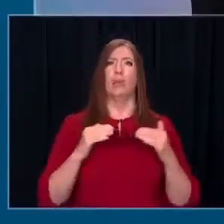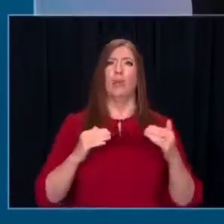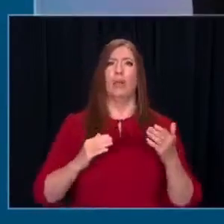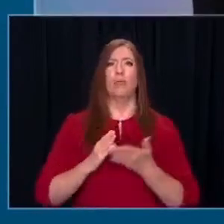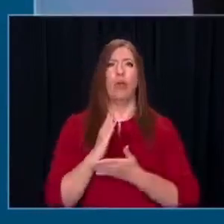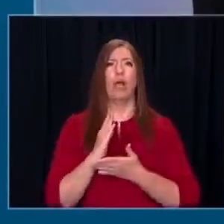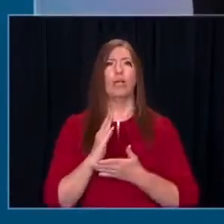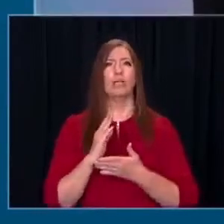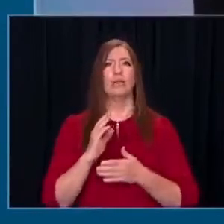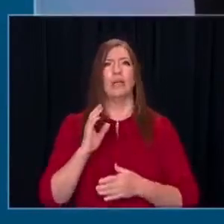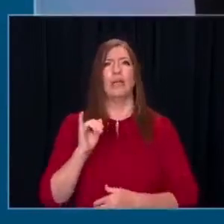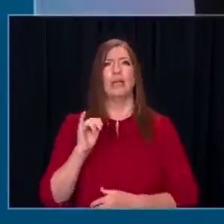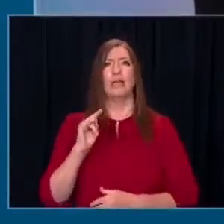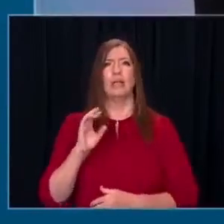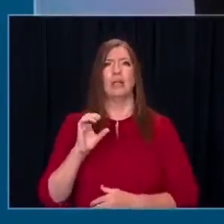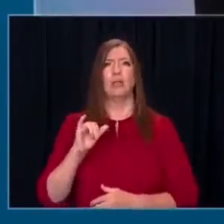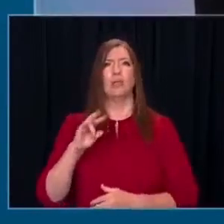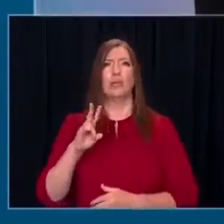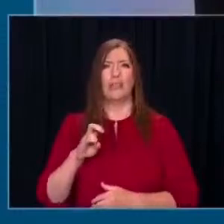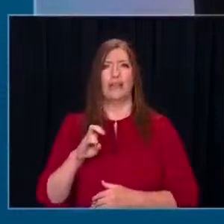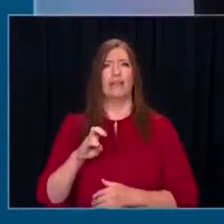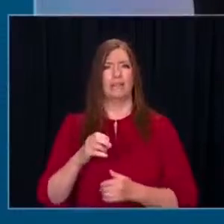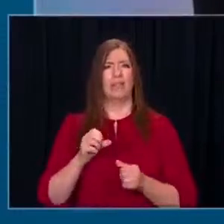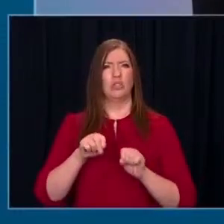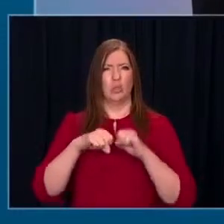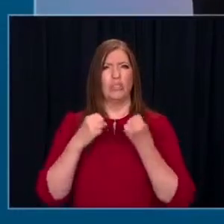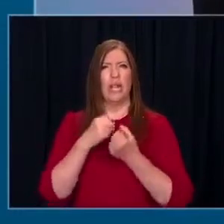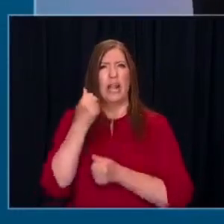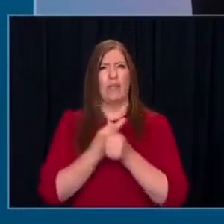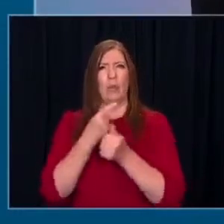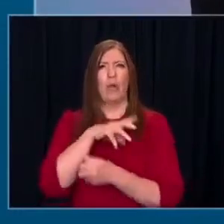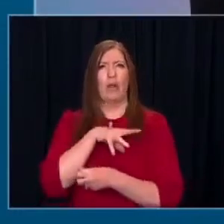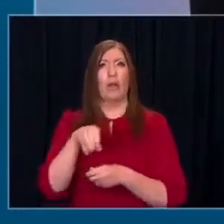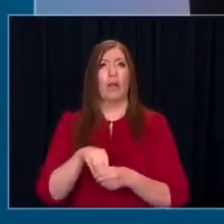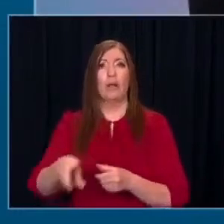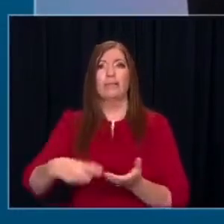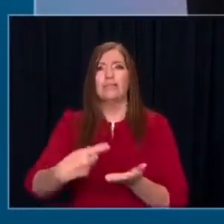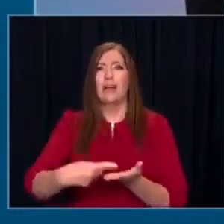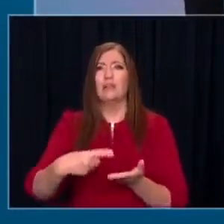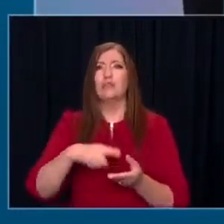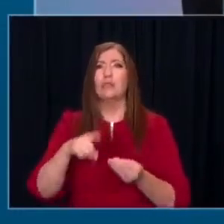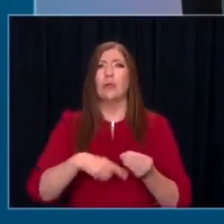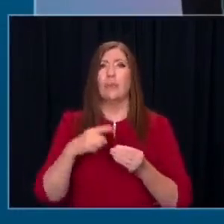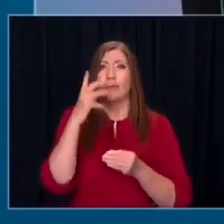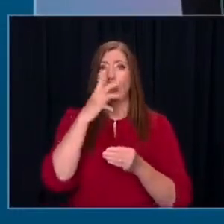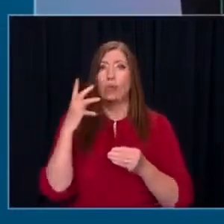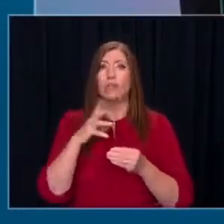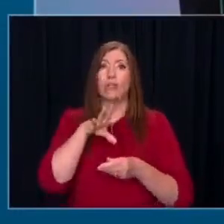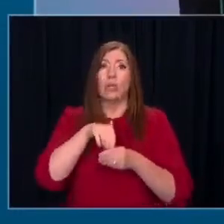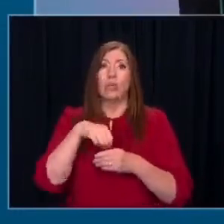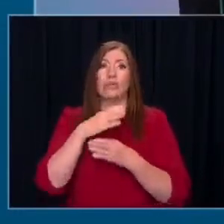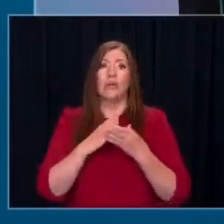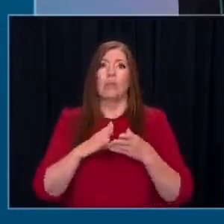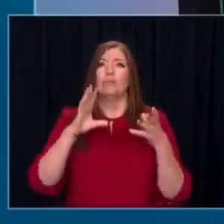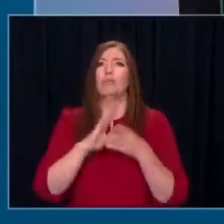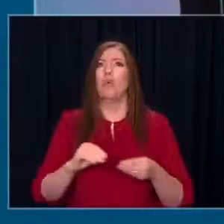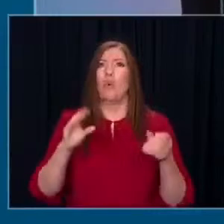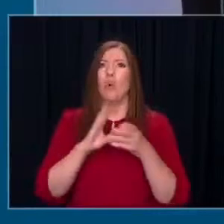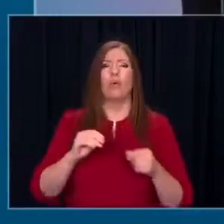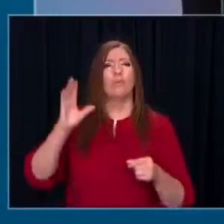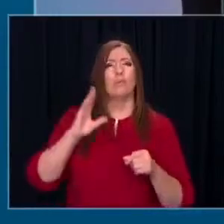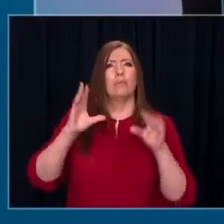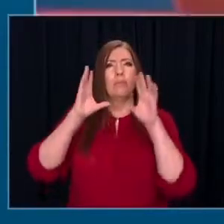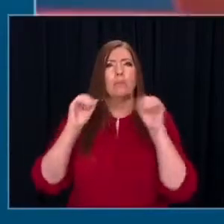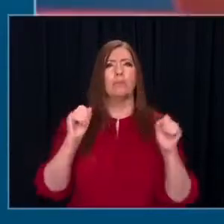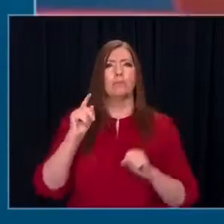inclusive society. Mm-hmm. Is the current discussion around immigration, including some of the stories shared by former President